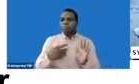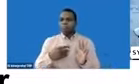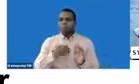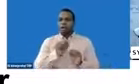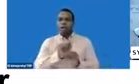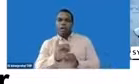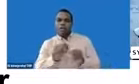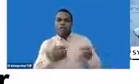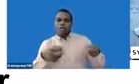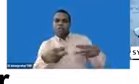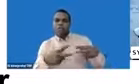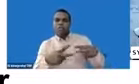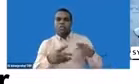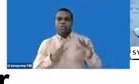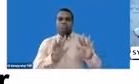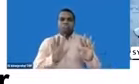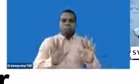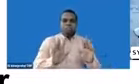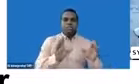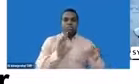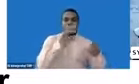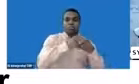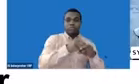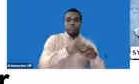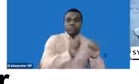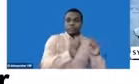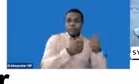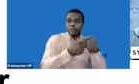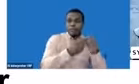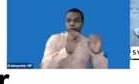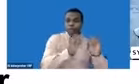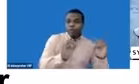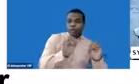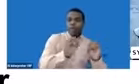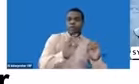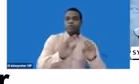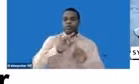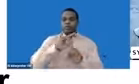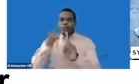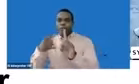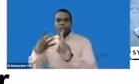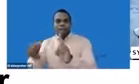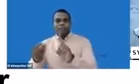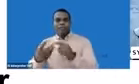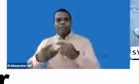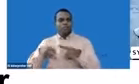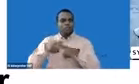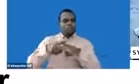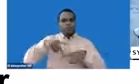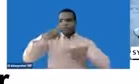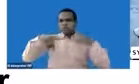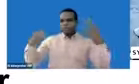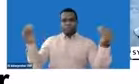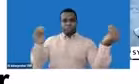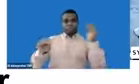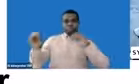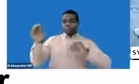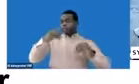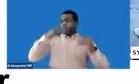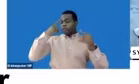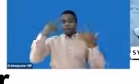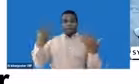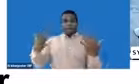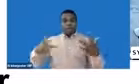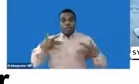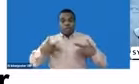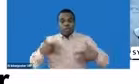to AI and accessibility. And I'm sure there will be more to come if we as a society are careful enough to do